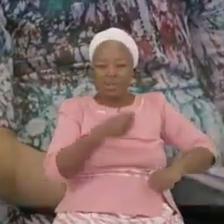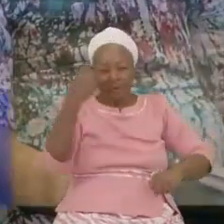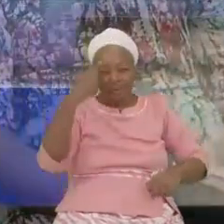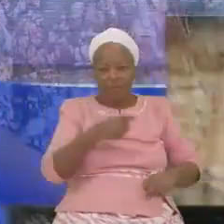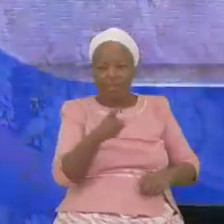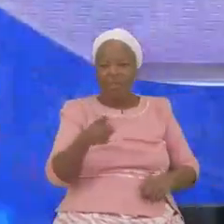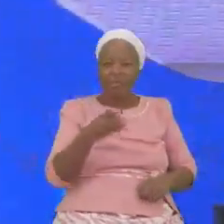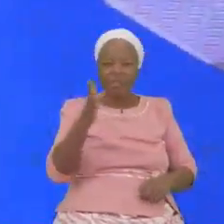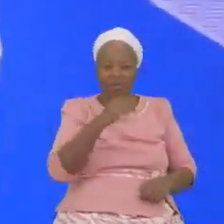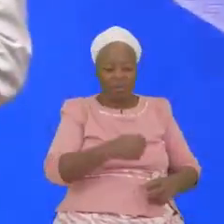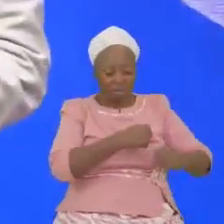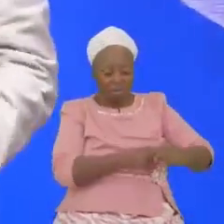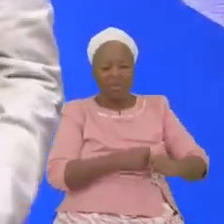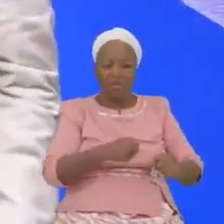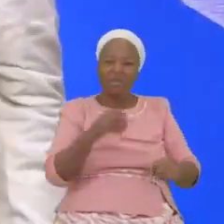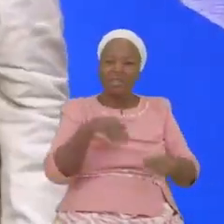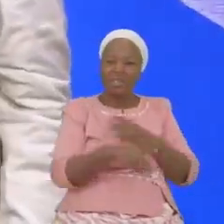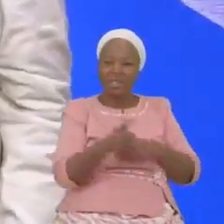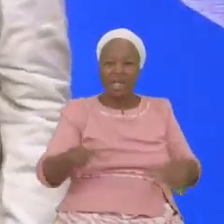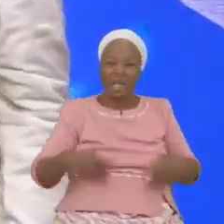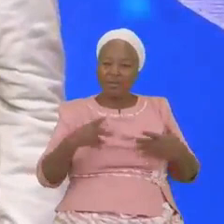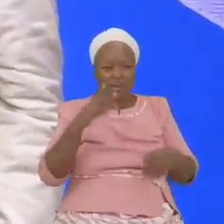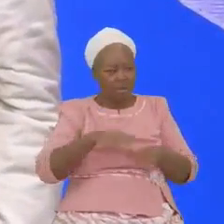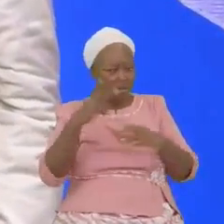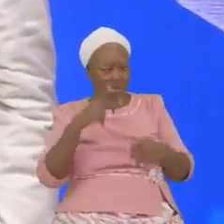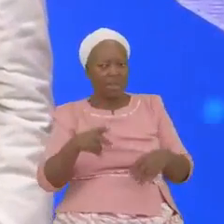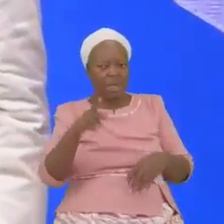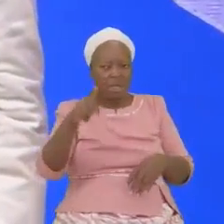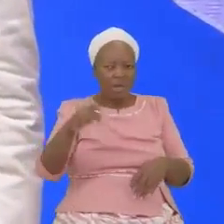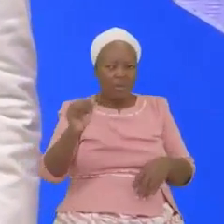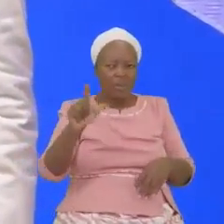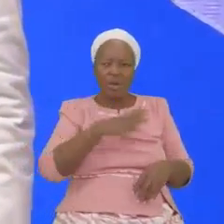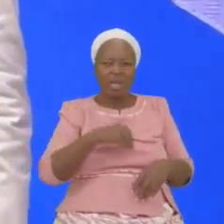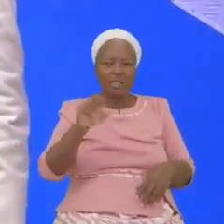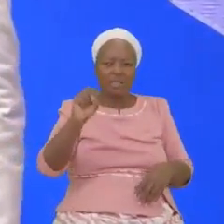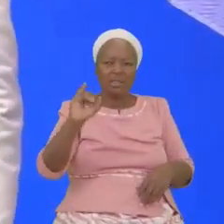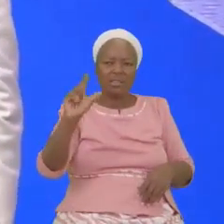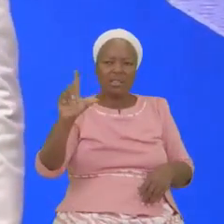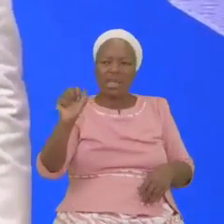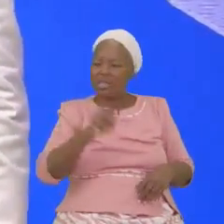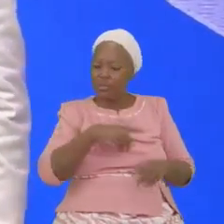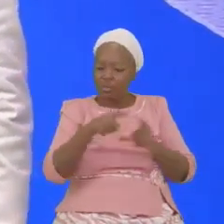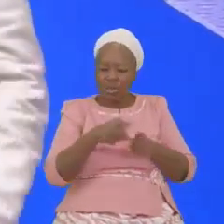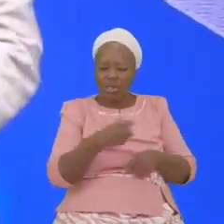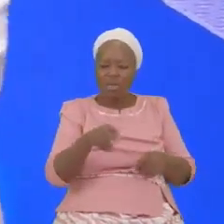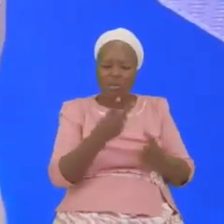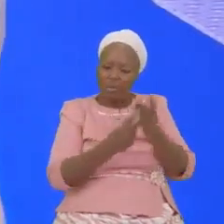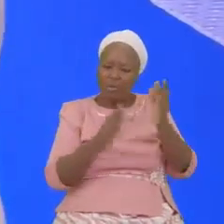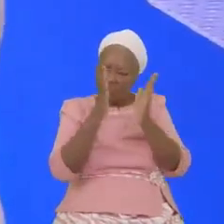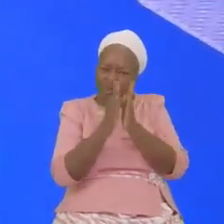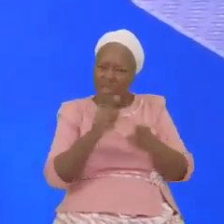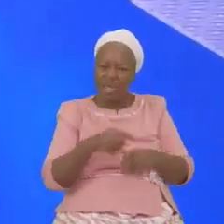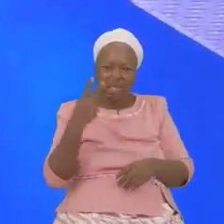be preservation in their lives. Didn't you see Paul and Silas when they prayed? Didn't you see how